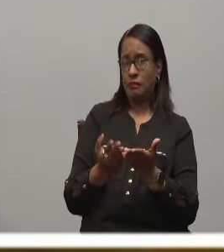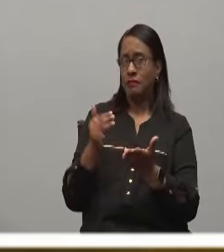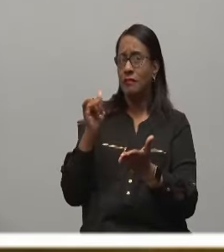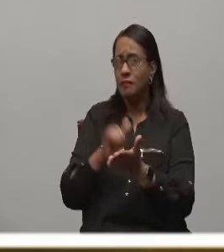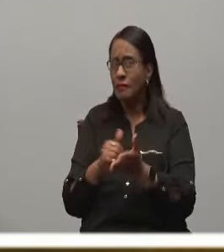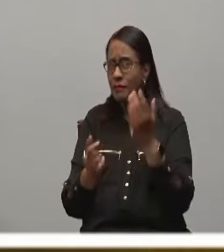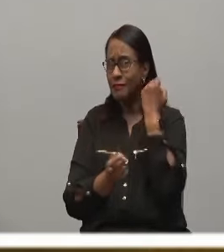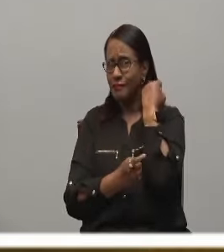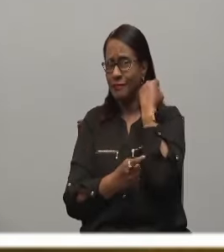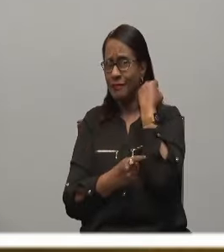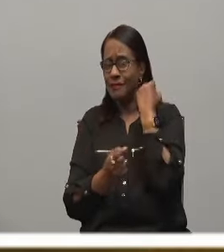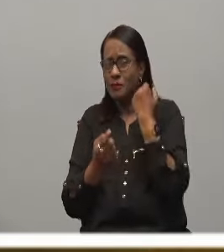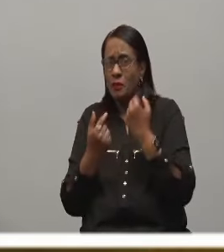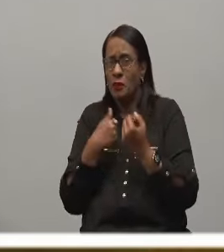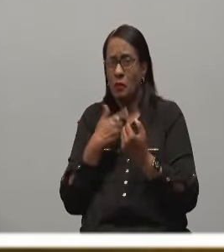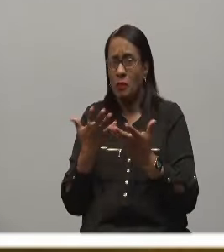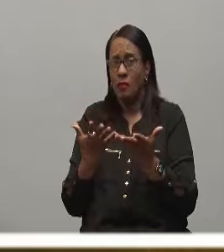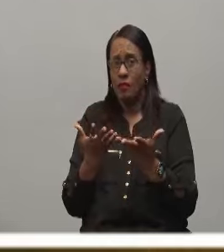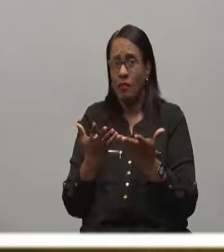why.